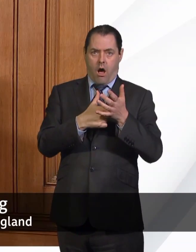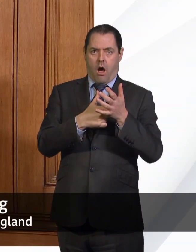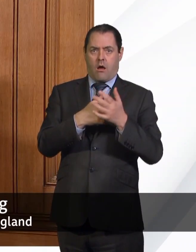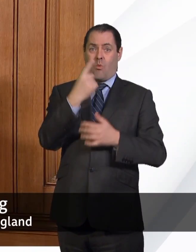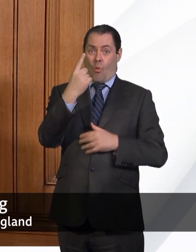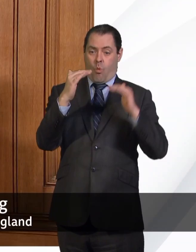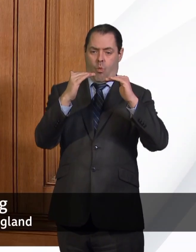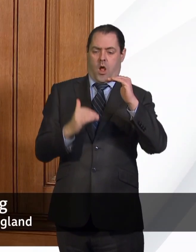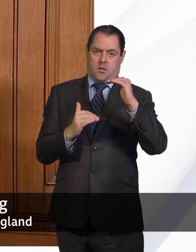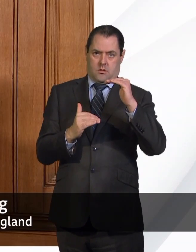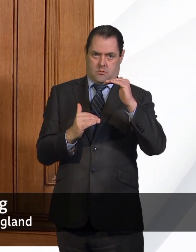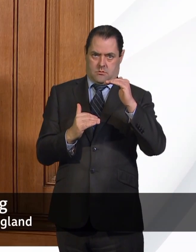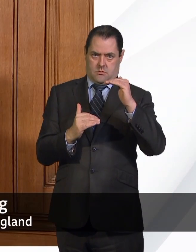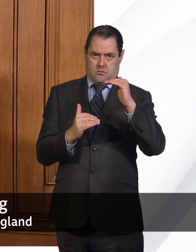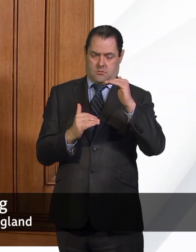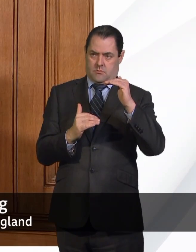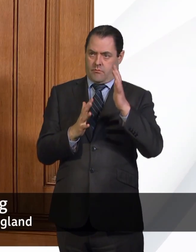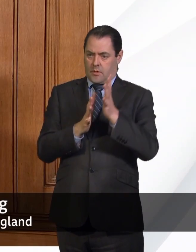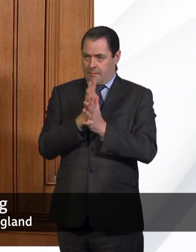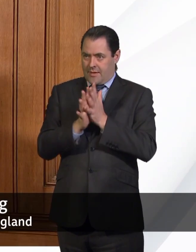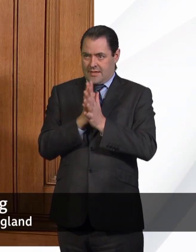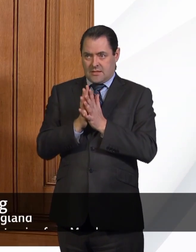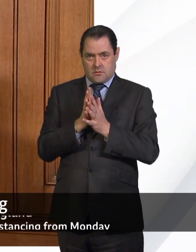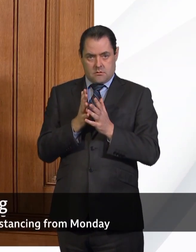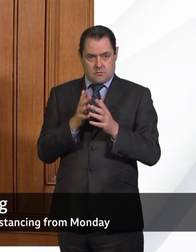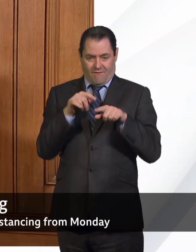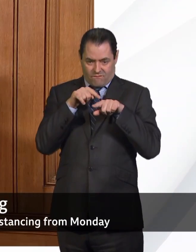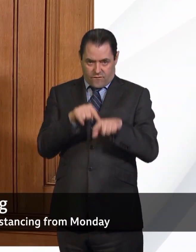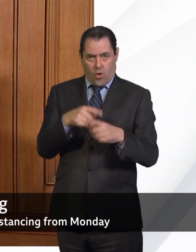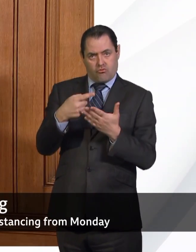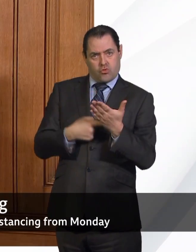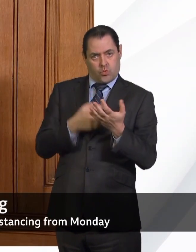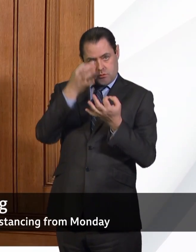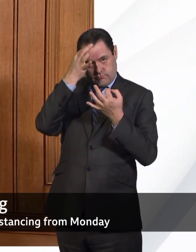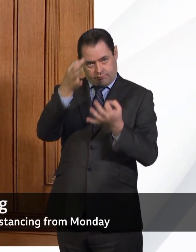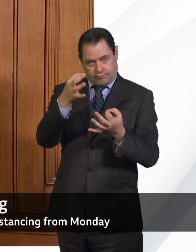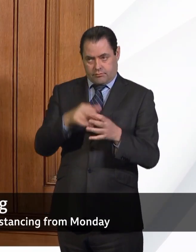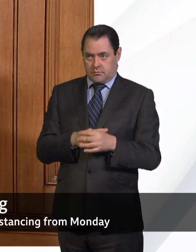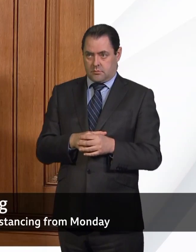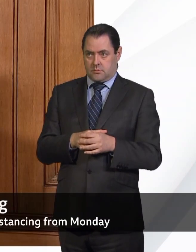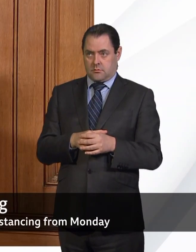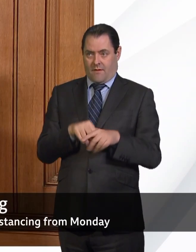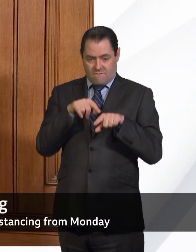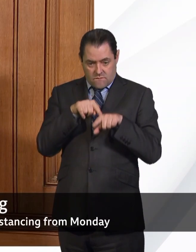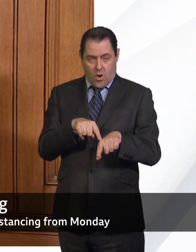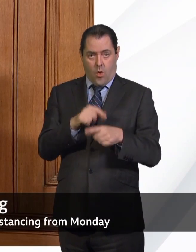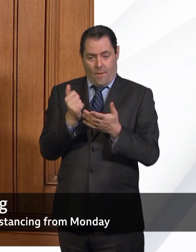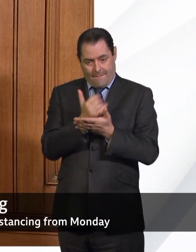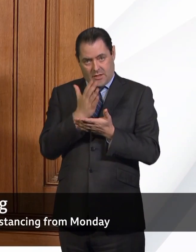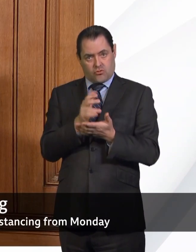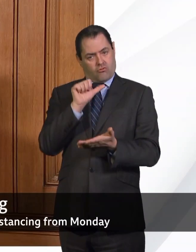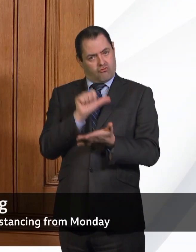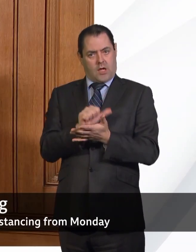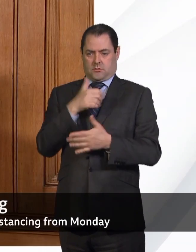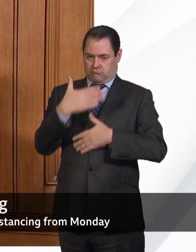making sure that the measures that are in place are adhered to, and that we all stick with them to make sure that the right thing